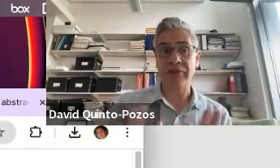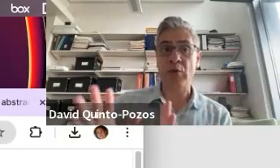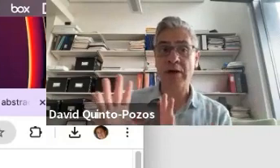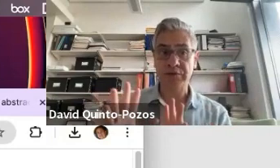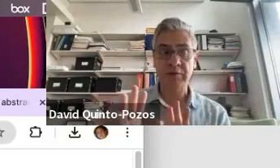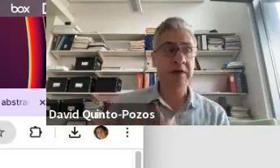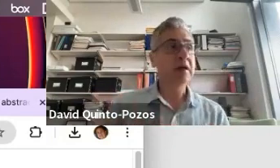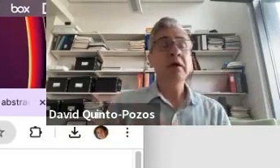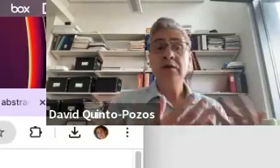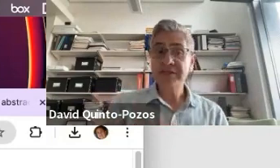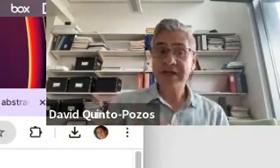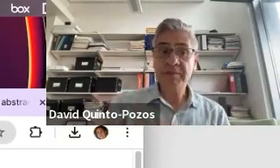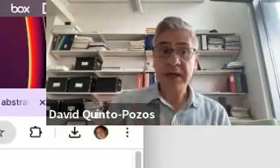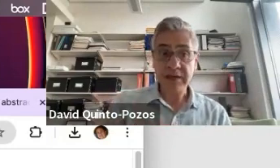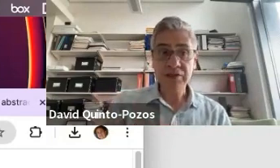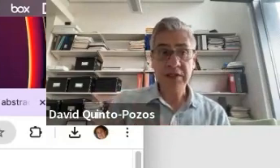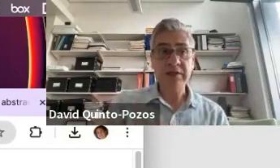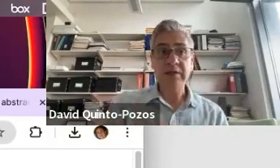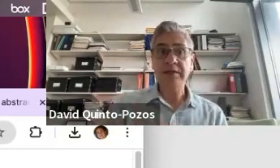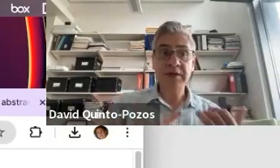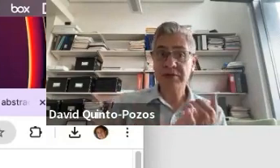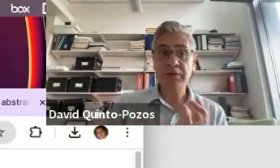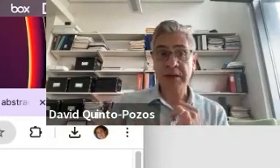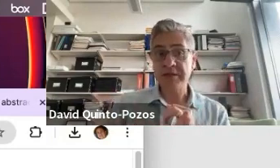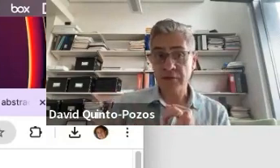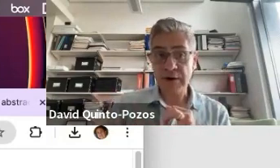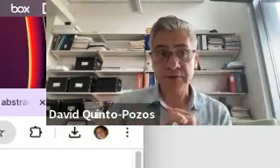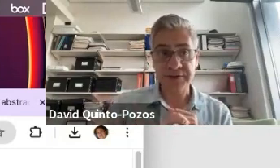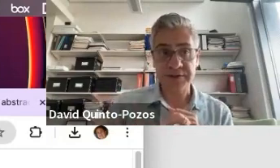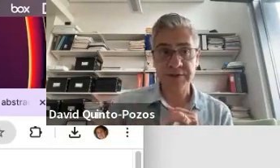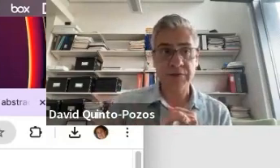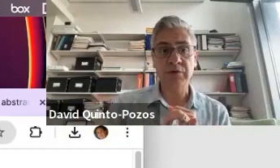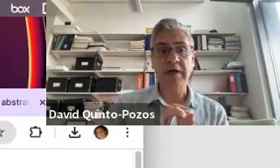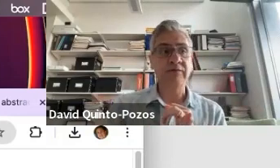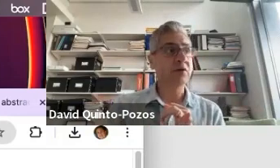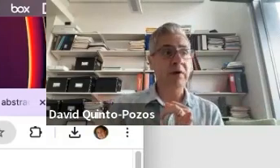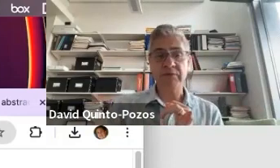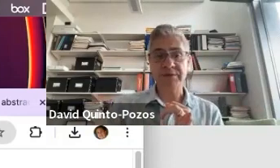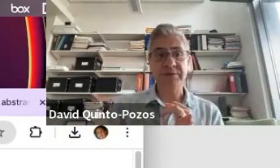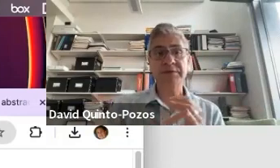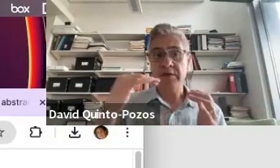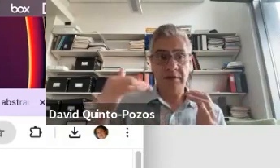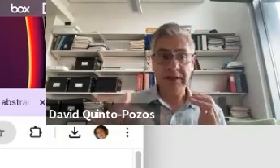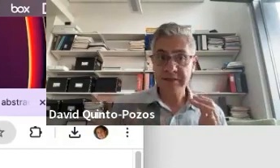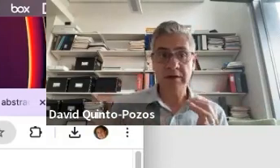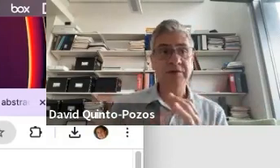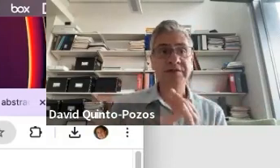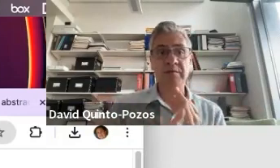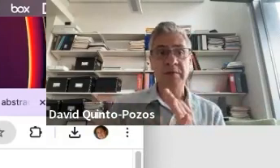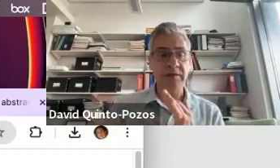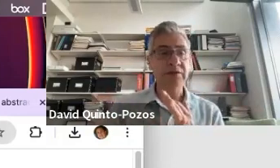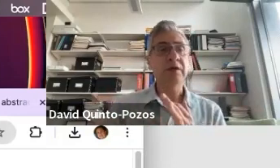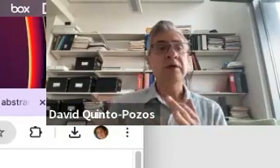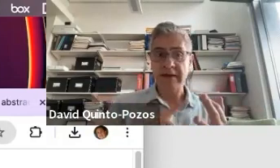follow that throughout, right? Your second page is also your page for references. So you can have your references list on your